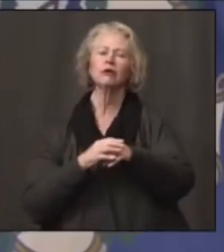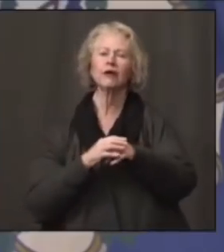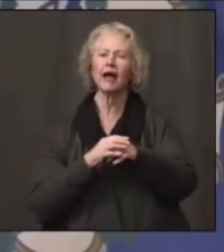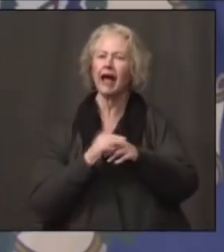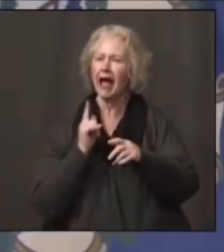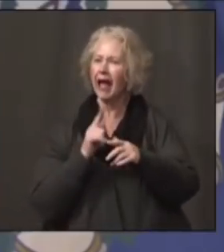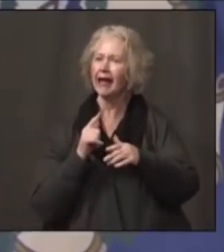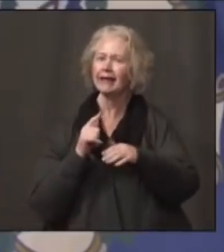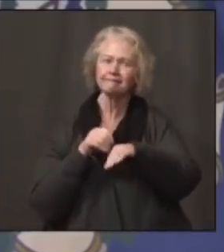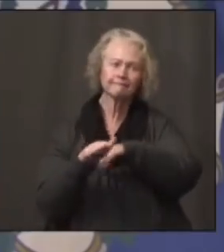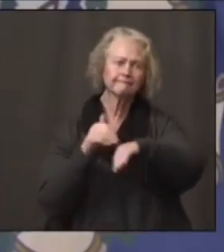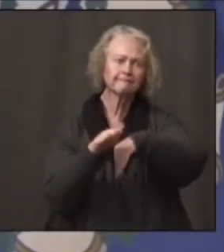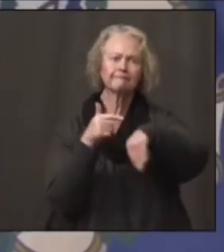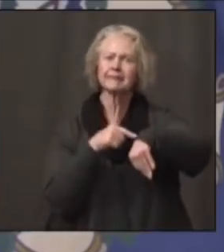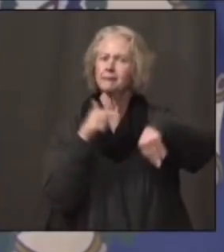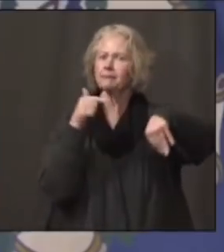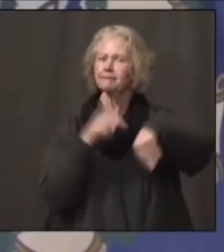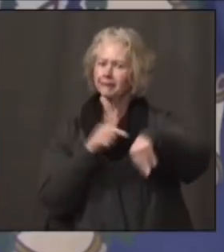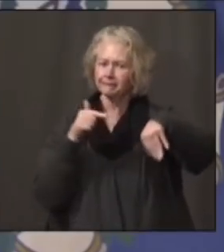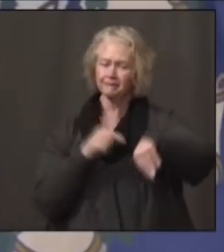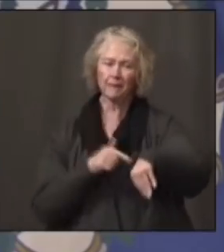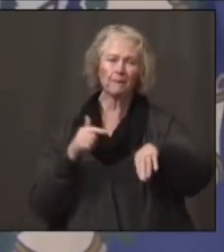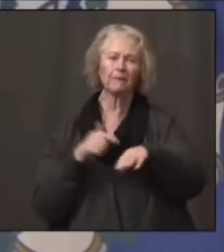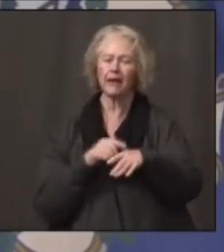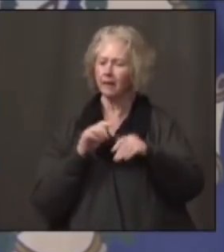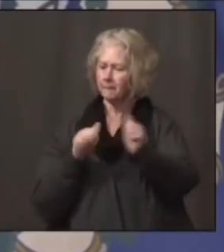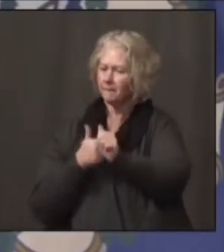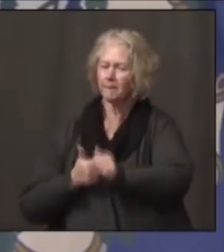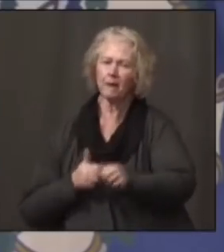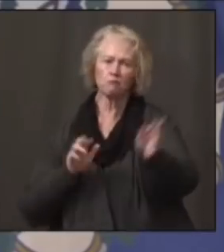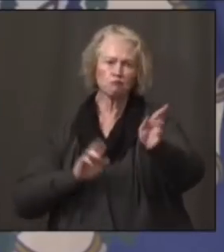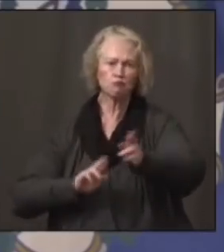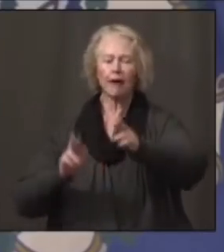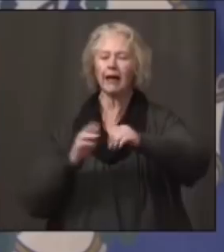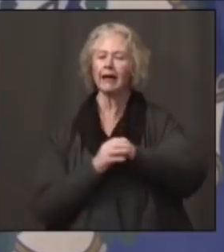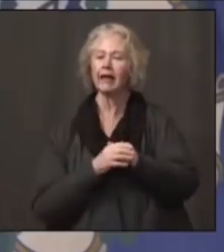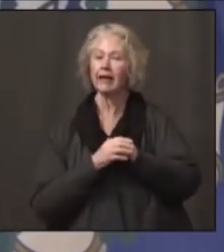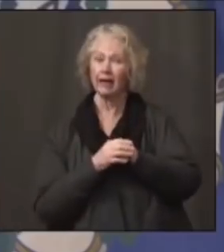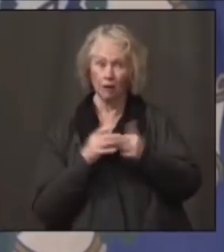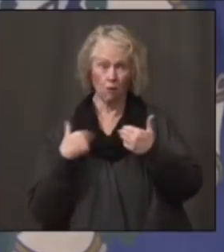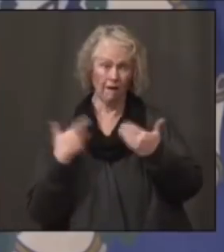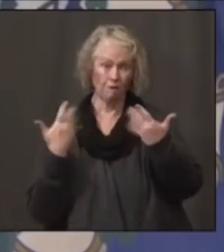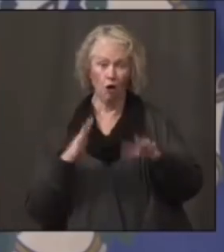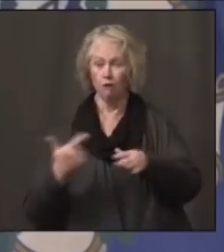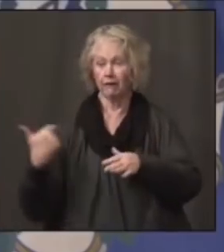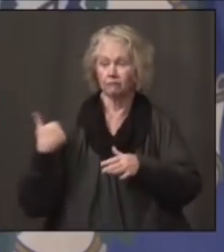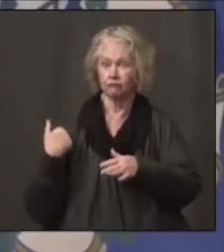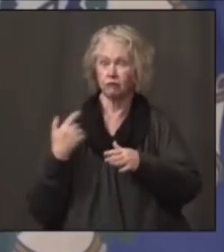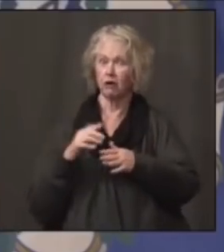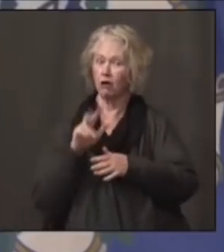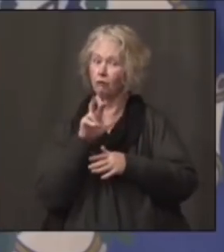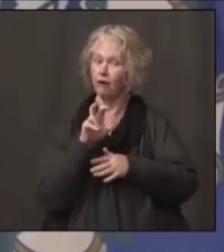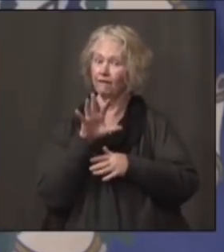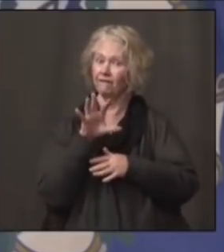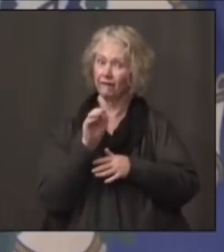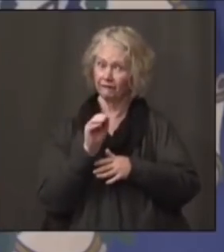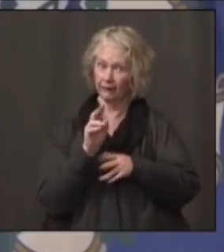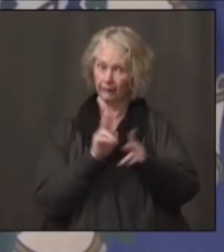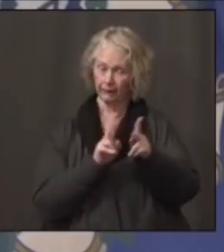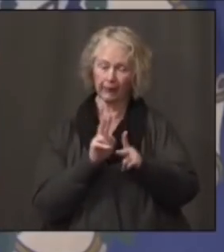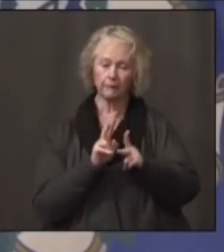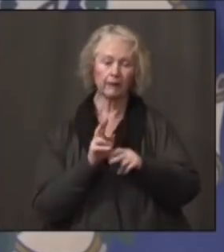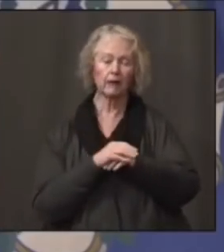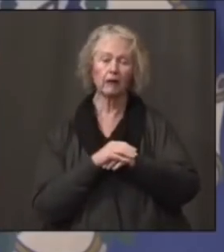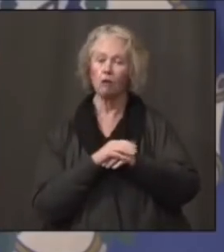them shipped on time, all the different contingencies there. We've already vaccinated 350 people.